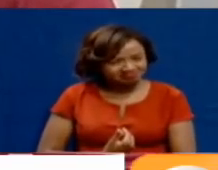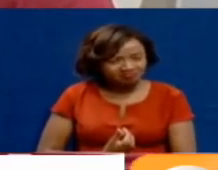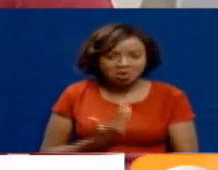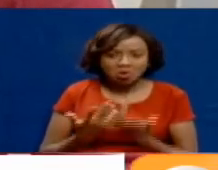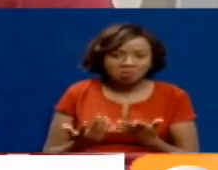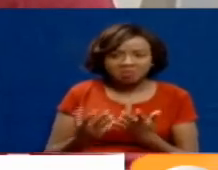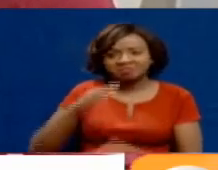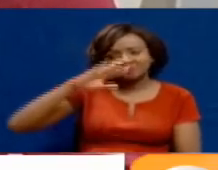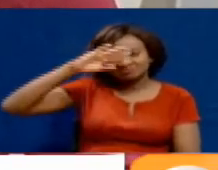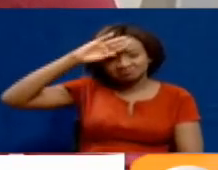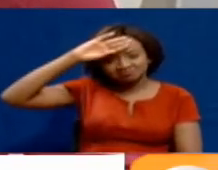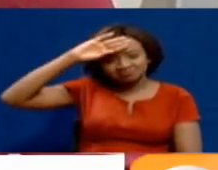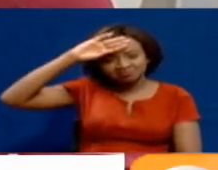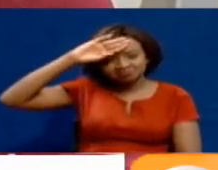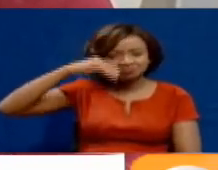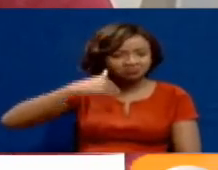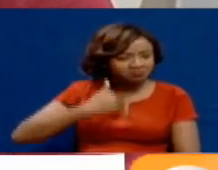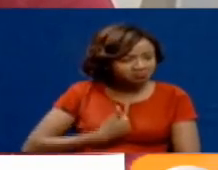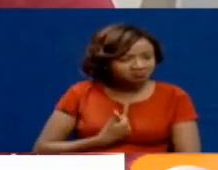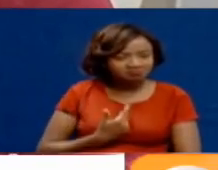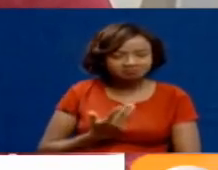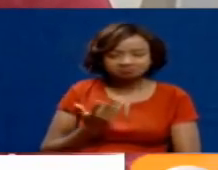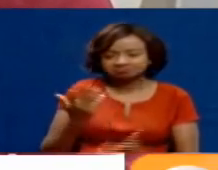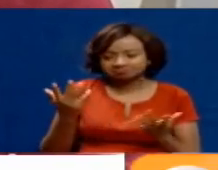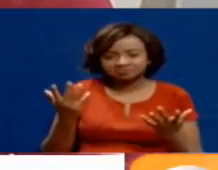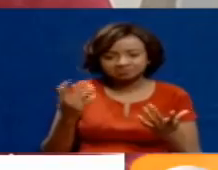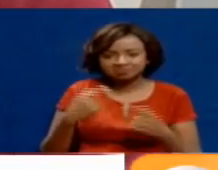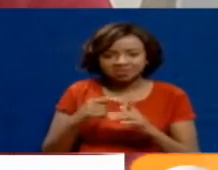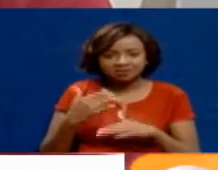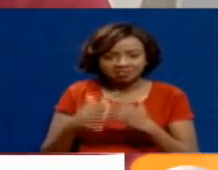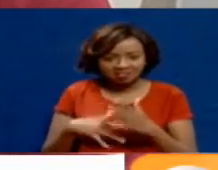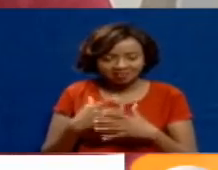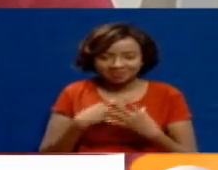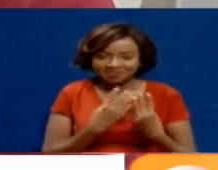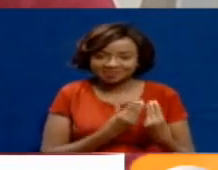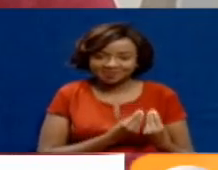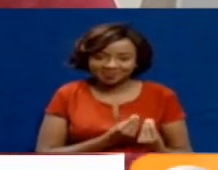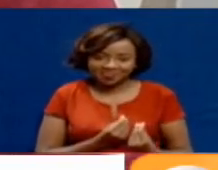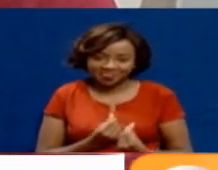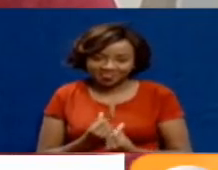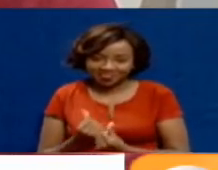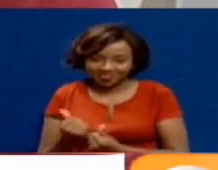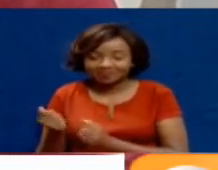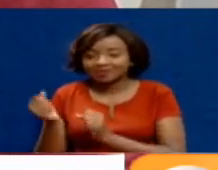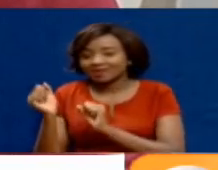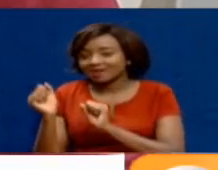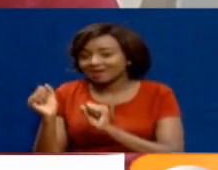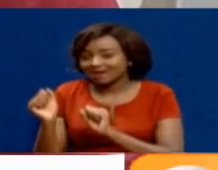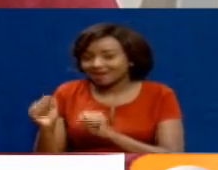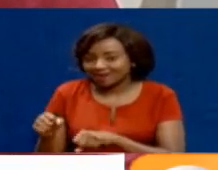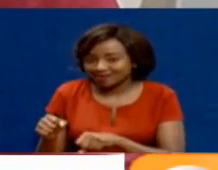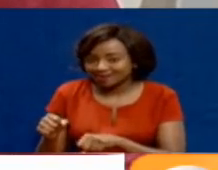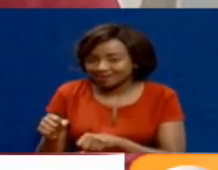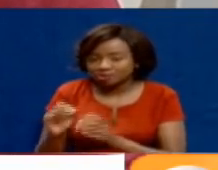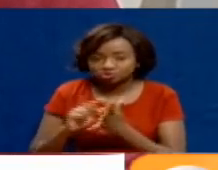fever, but in these instances they will recover, or they're likely to recover without any medical interventions. So for this we say